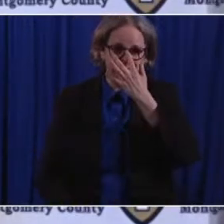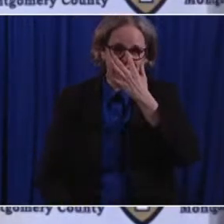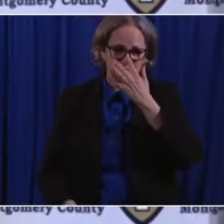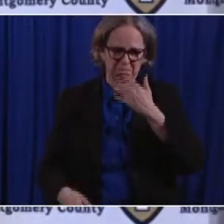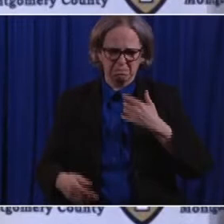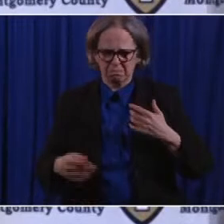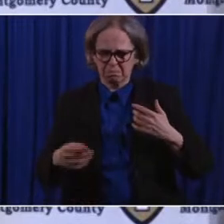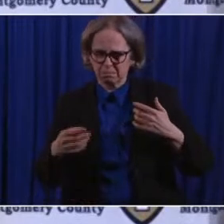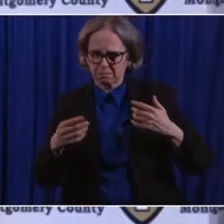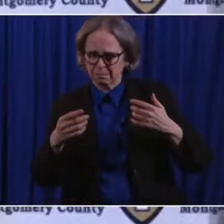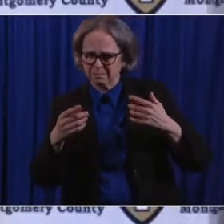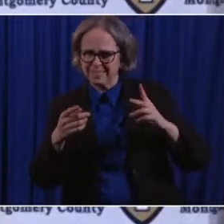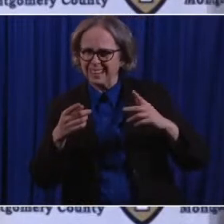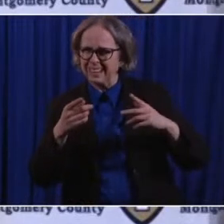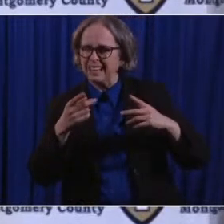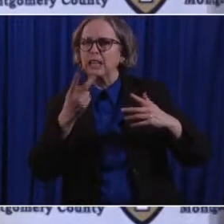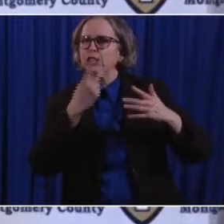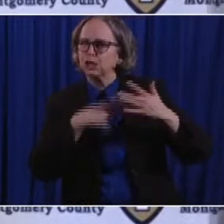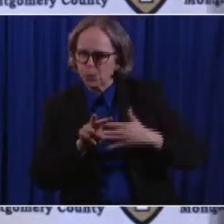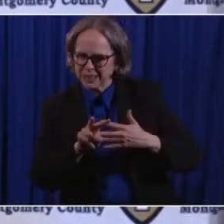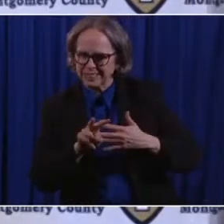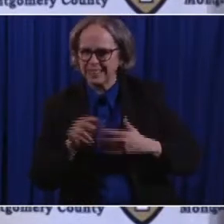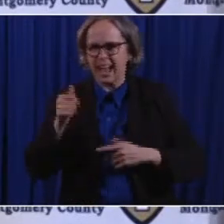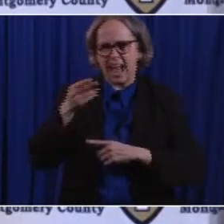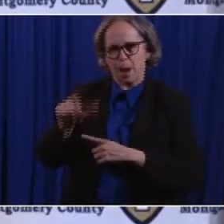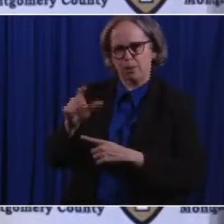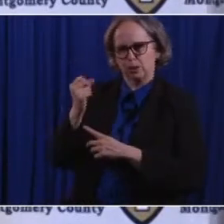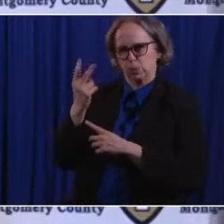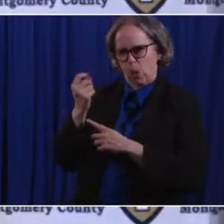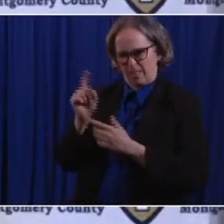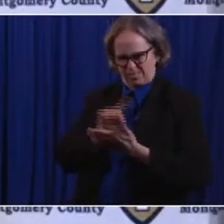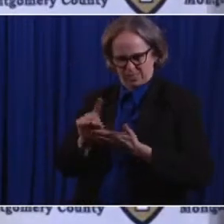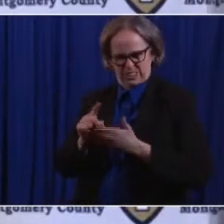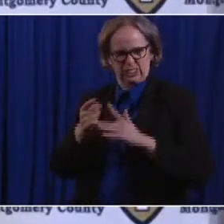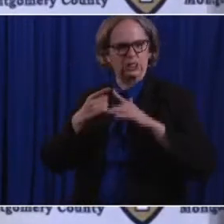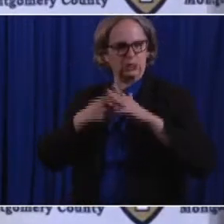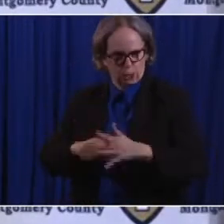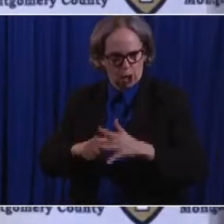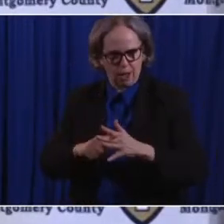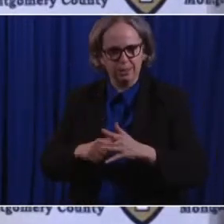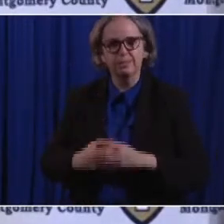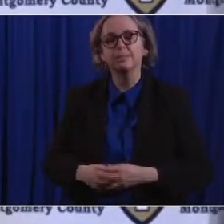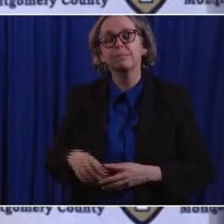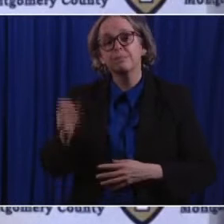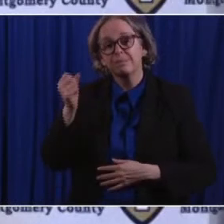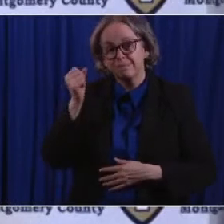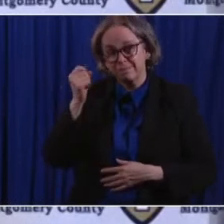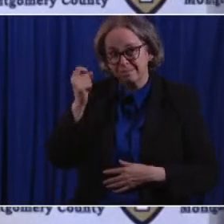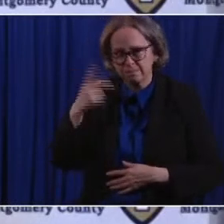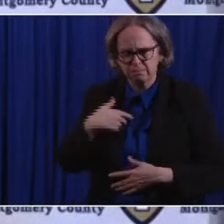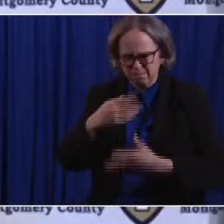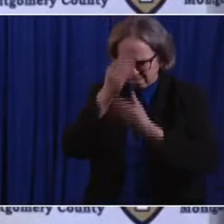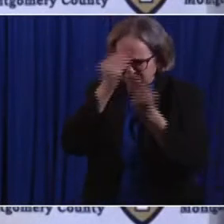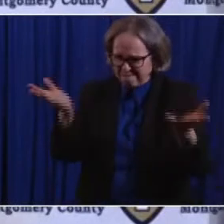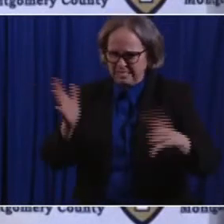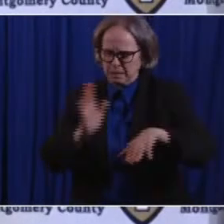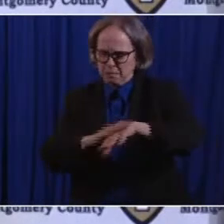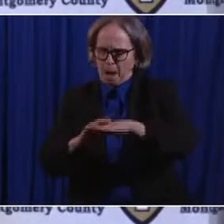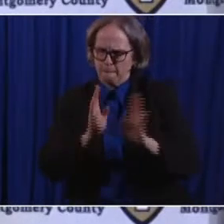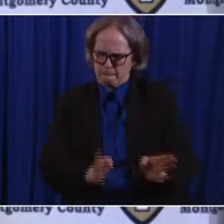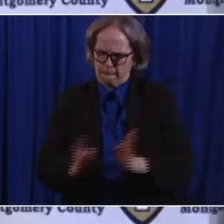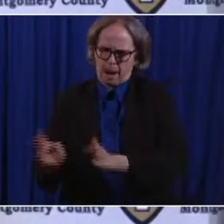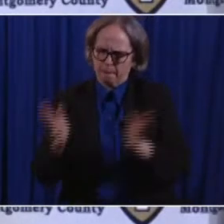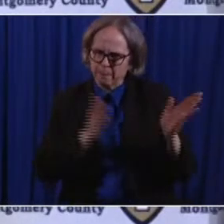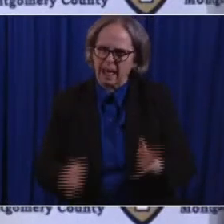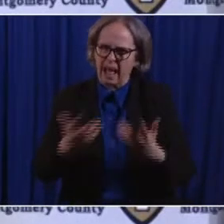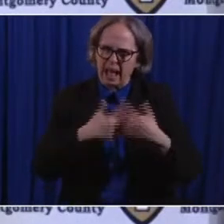So businesses, providers can start making the arrangements to do that. So